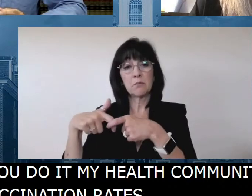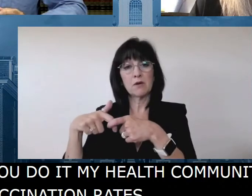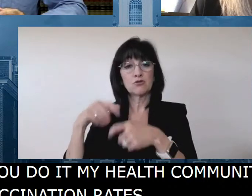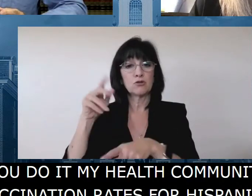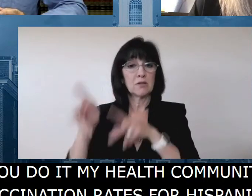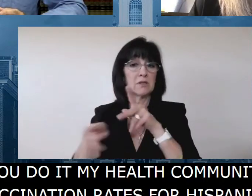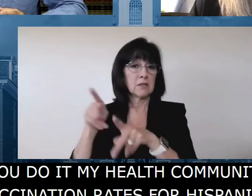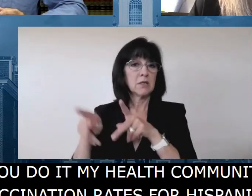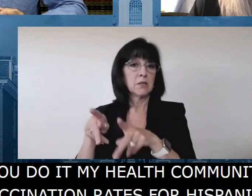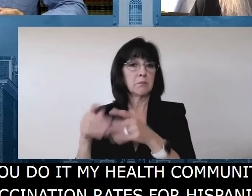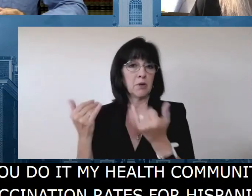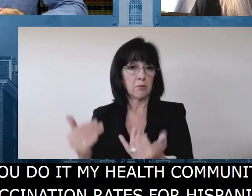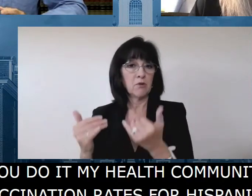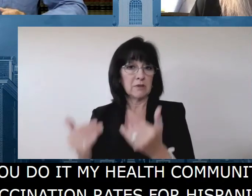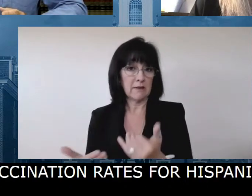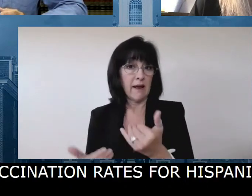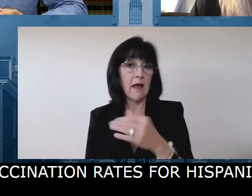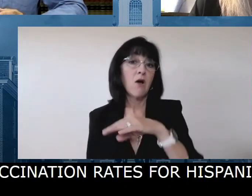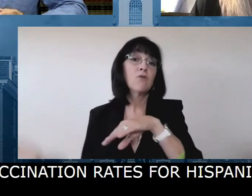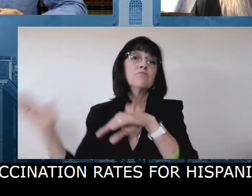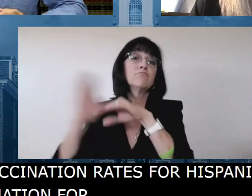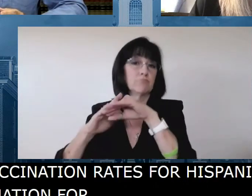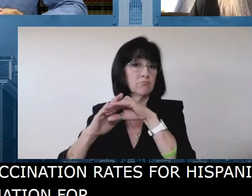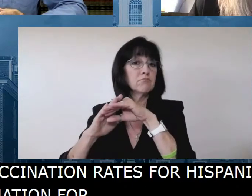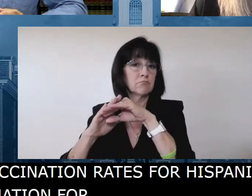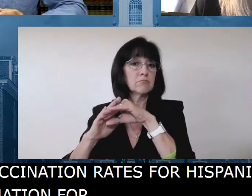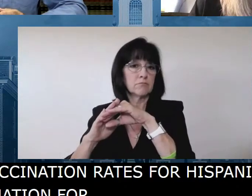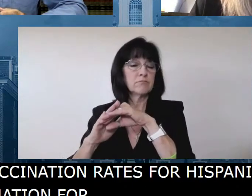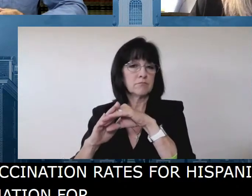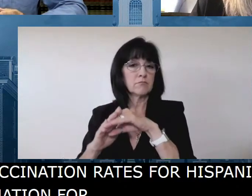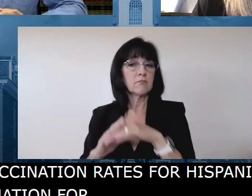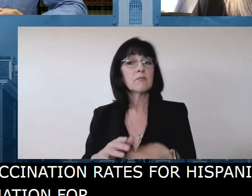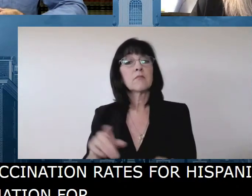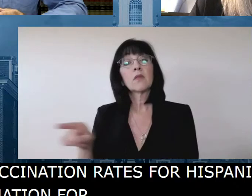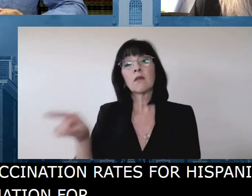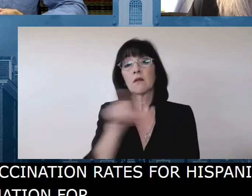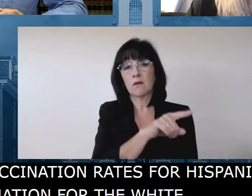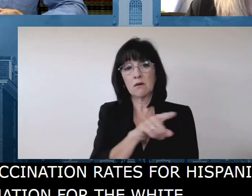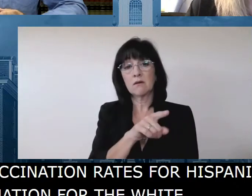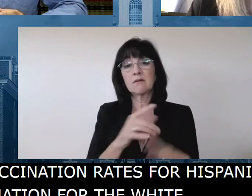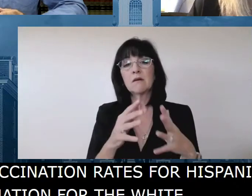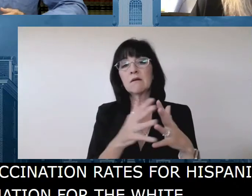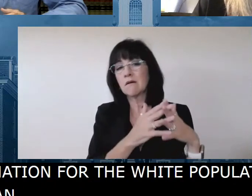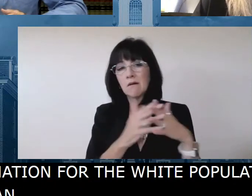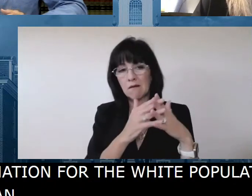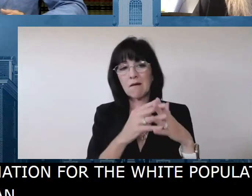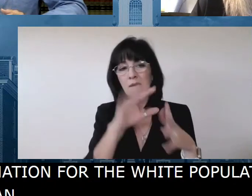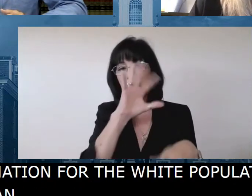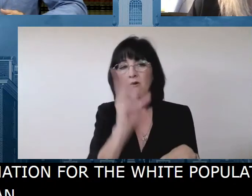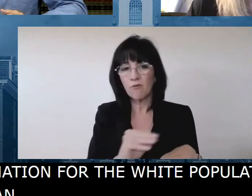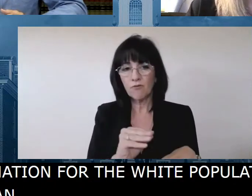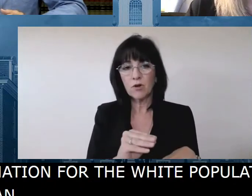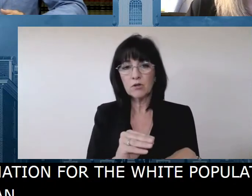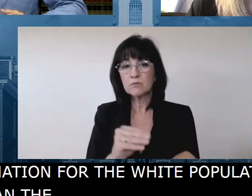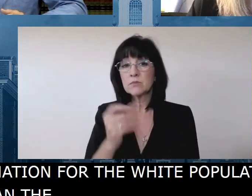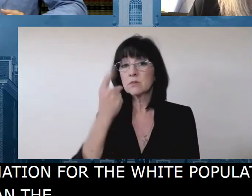the white population, and among African Americans, the vaccination rates for